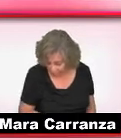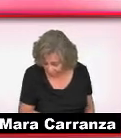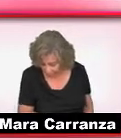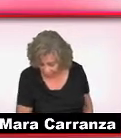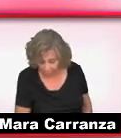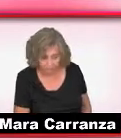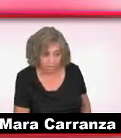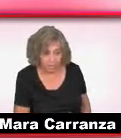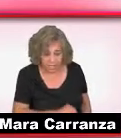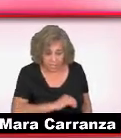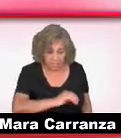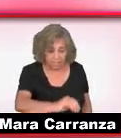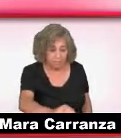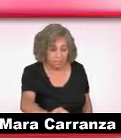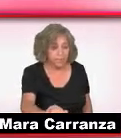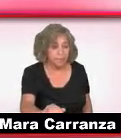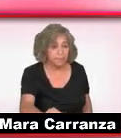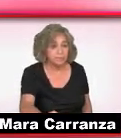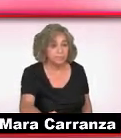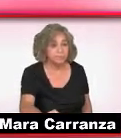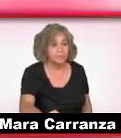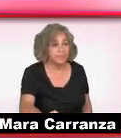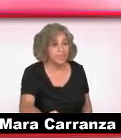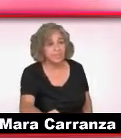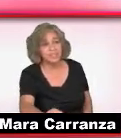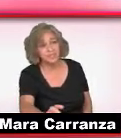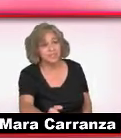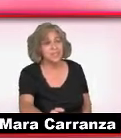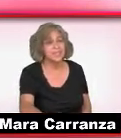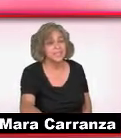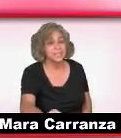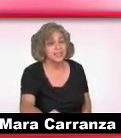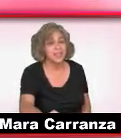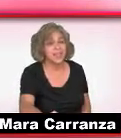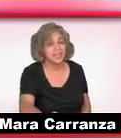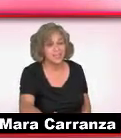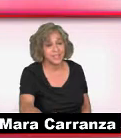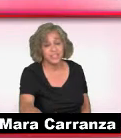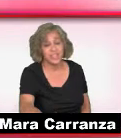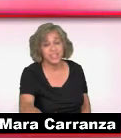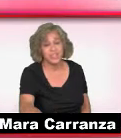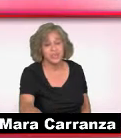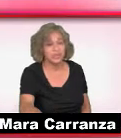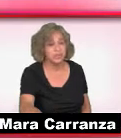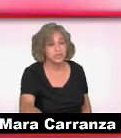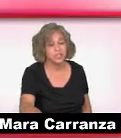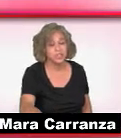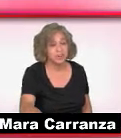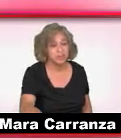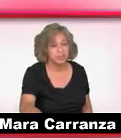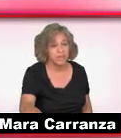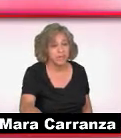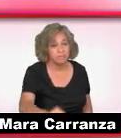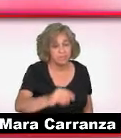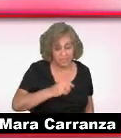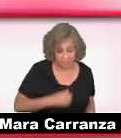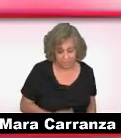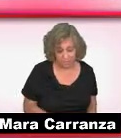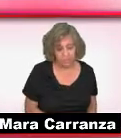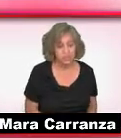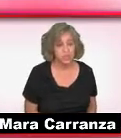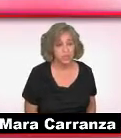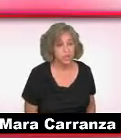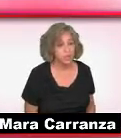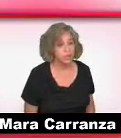have something. So he says, you can't just say change uniforms and start over again, business